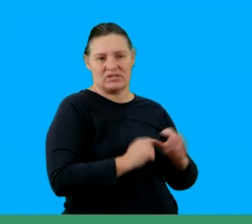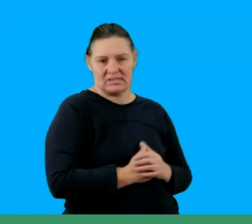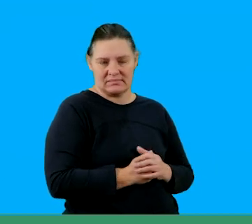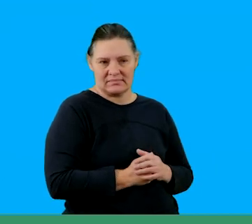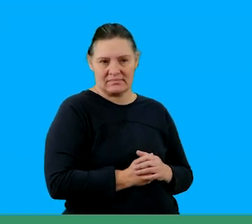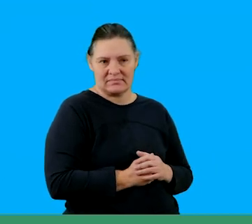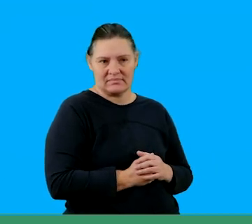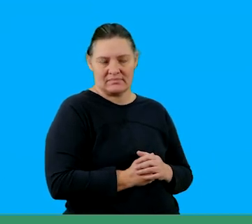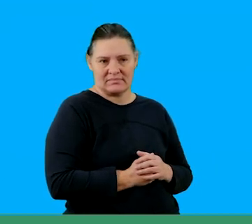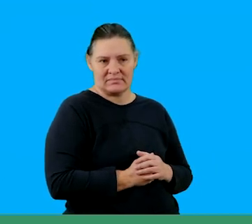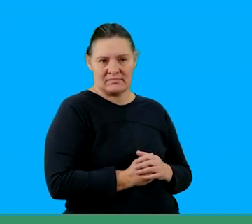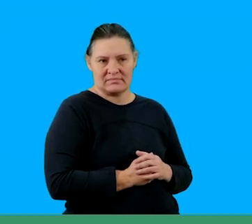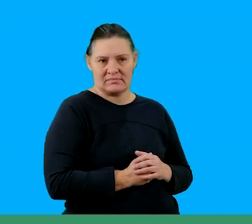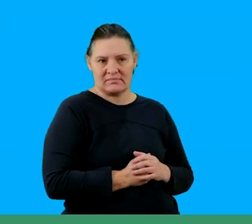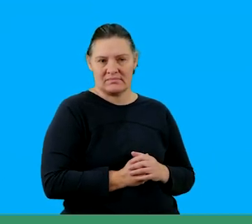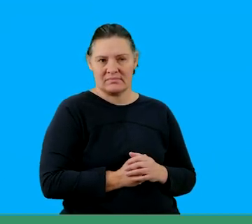assurance.